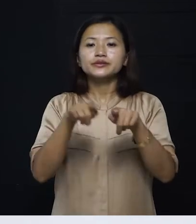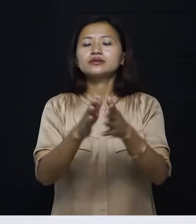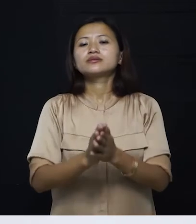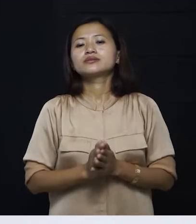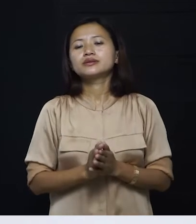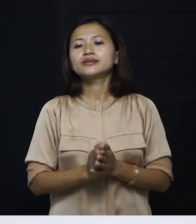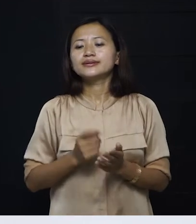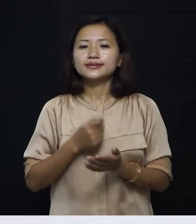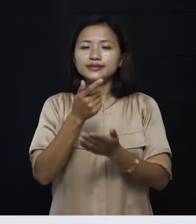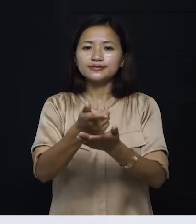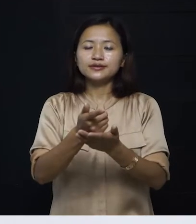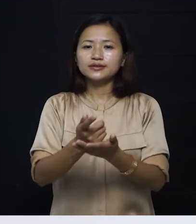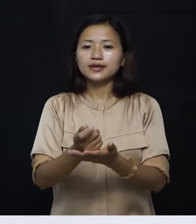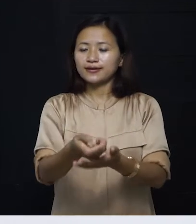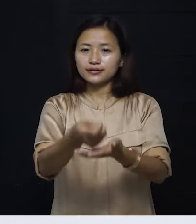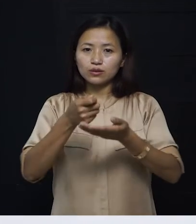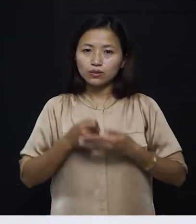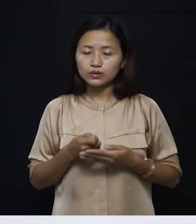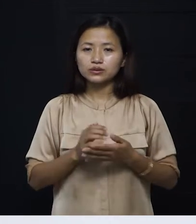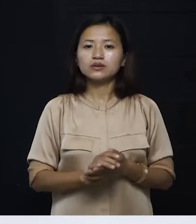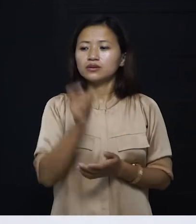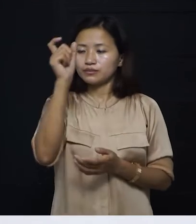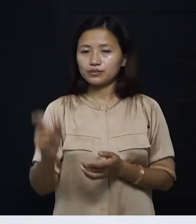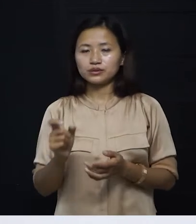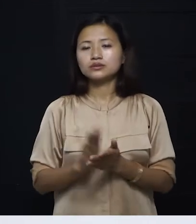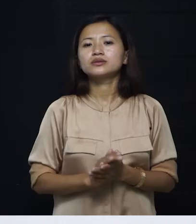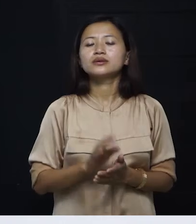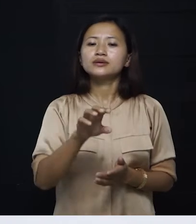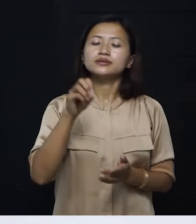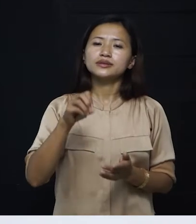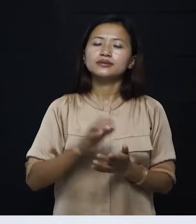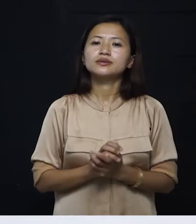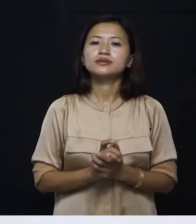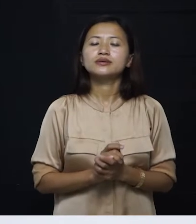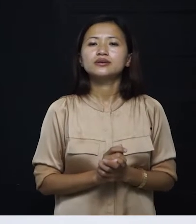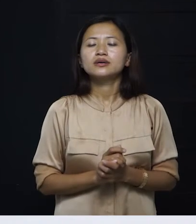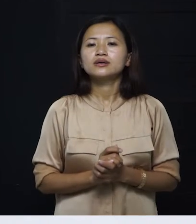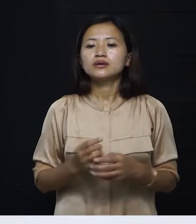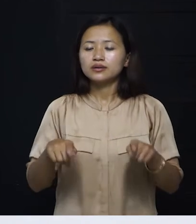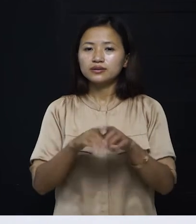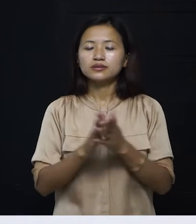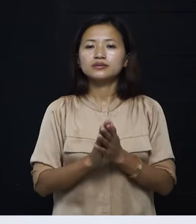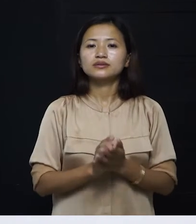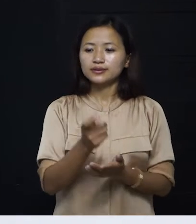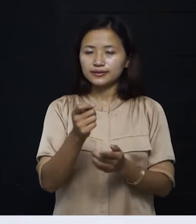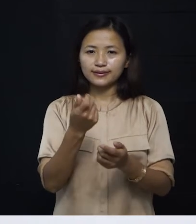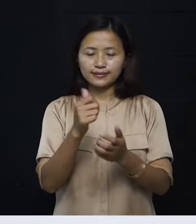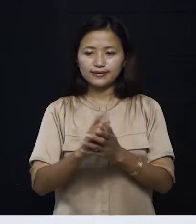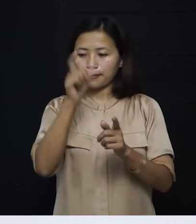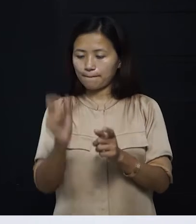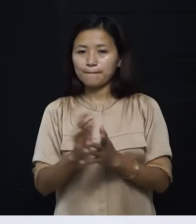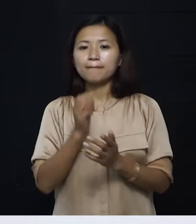borrowers, where they will make an agreement where the borrowers, okay, he will take the money from the money lenders or the lenders with